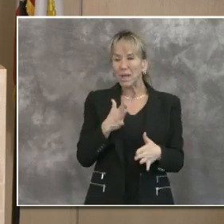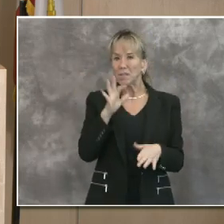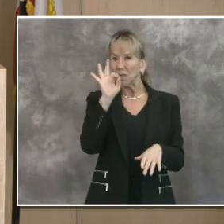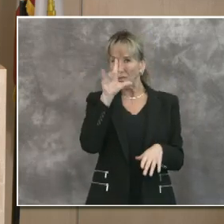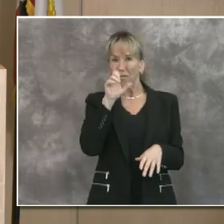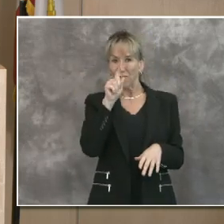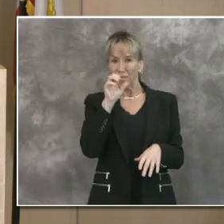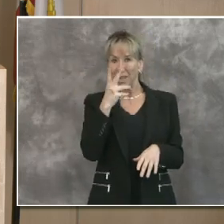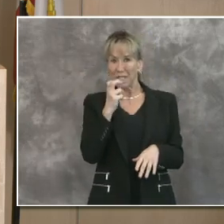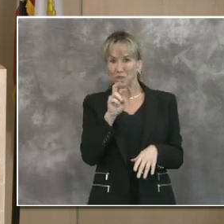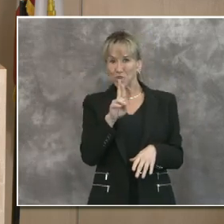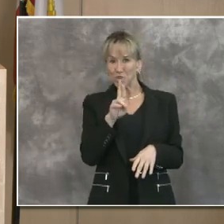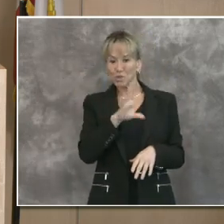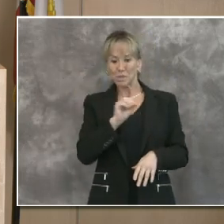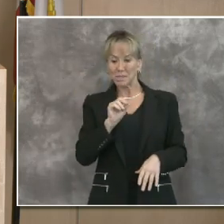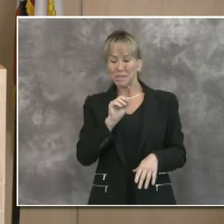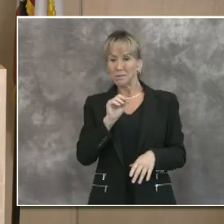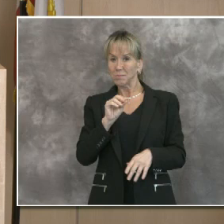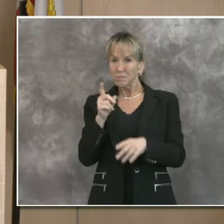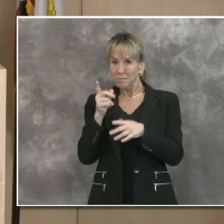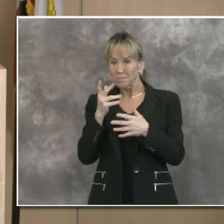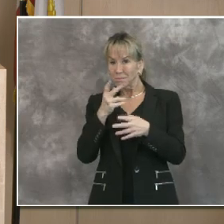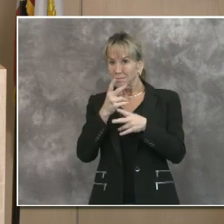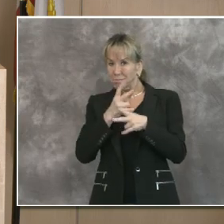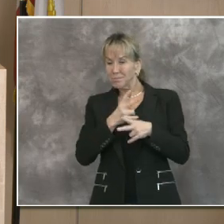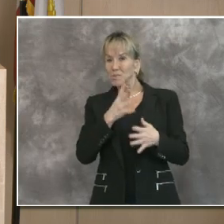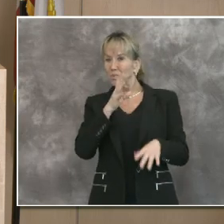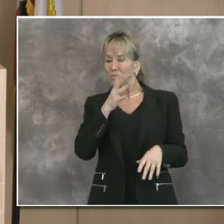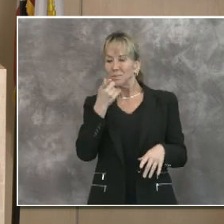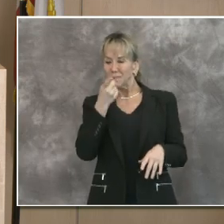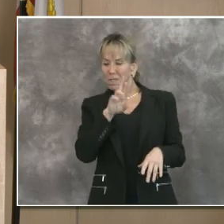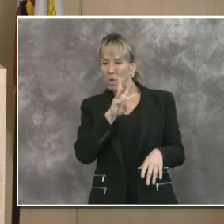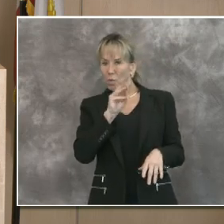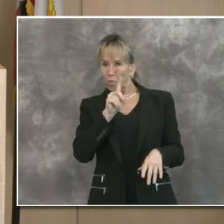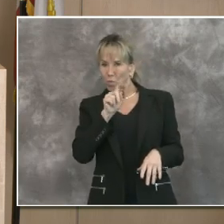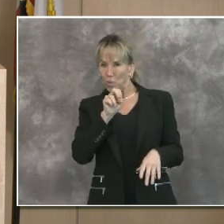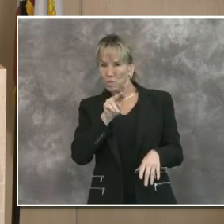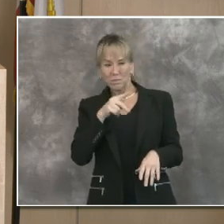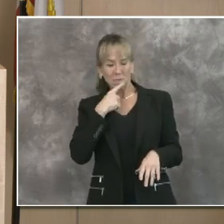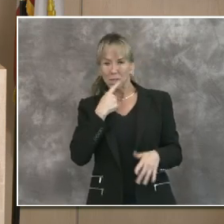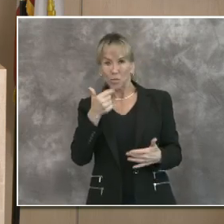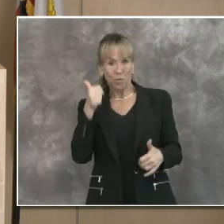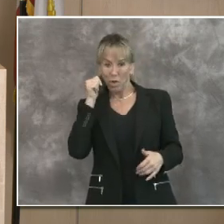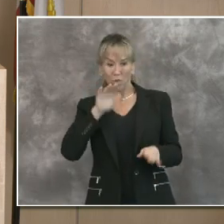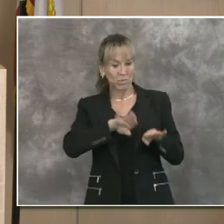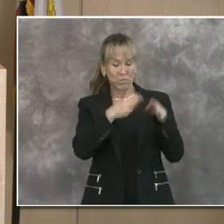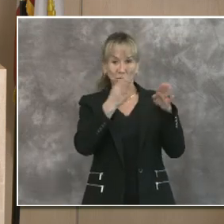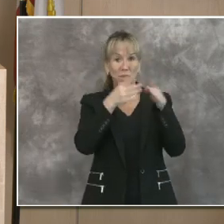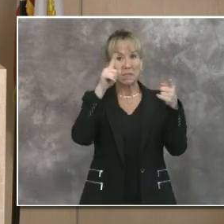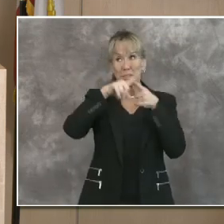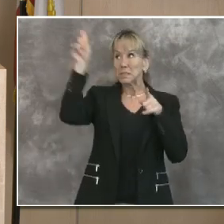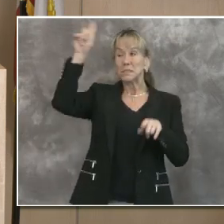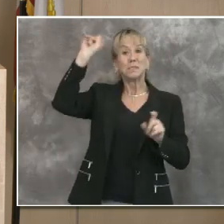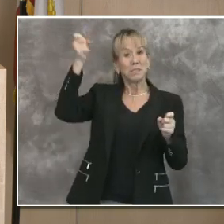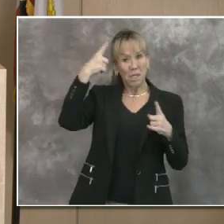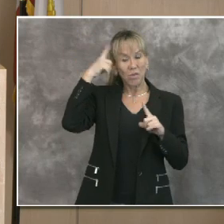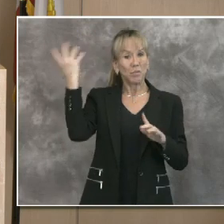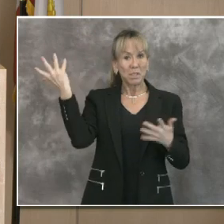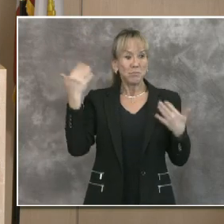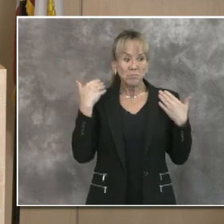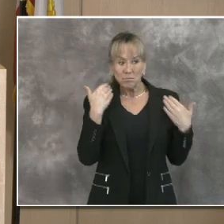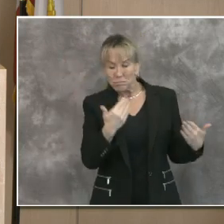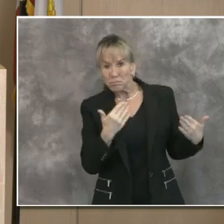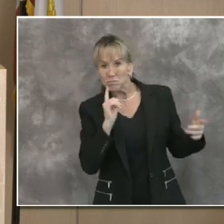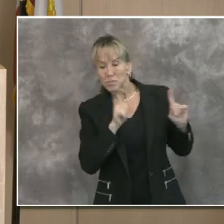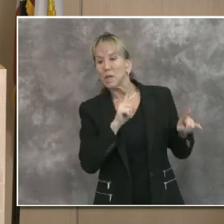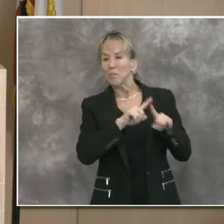repeatedly said they cannot move forward and reopen businesses until ordered to do so by the governor. However, 6 counties in the Bay Area